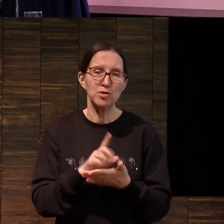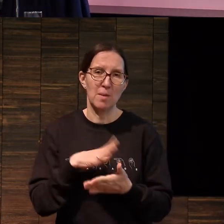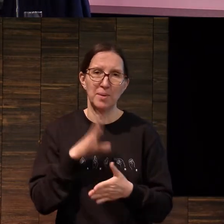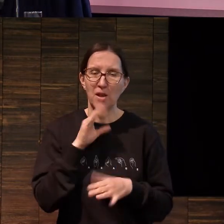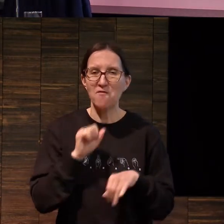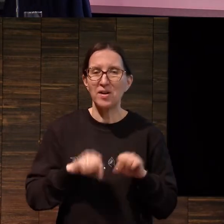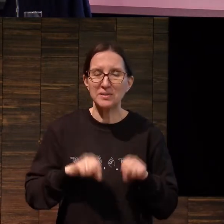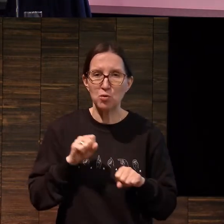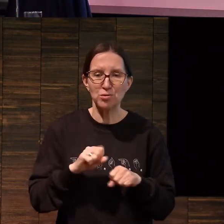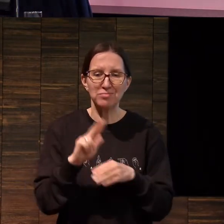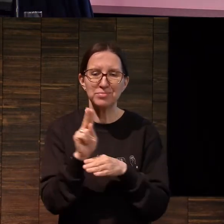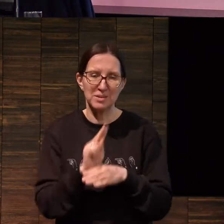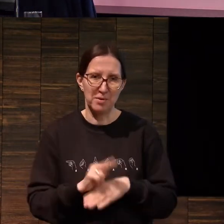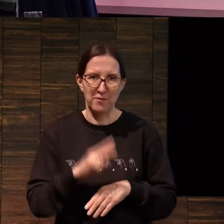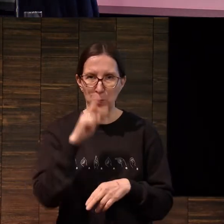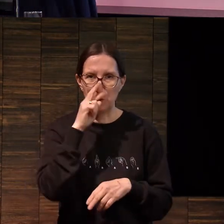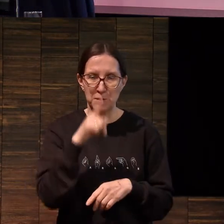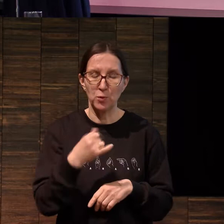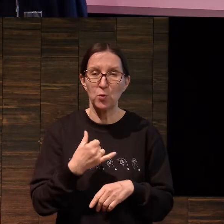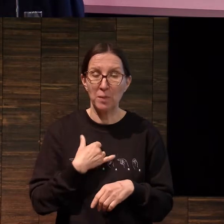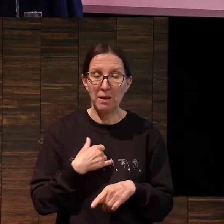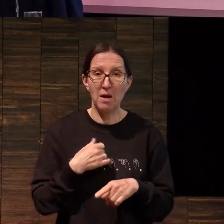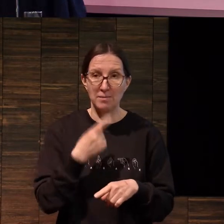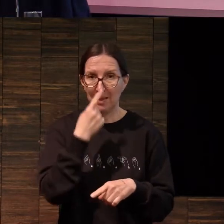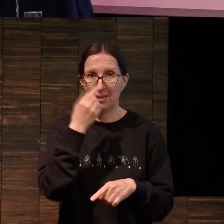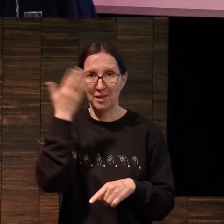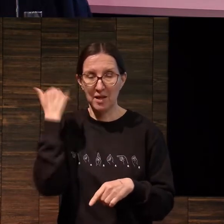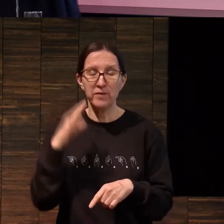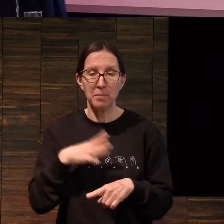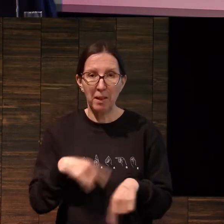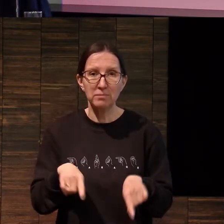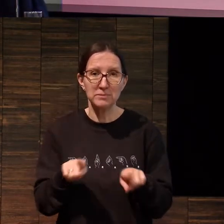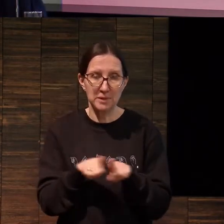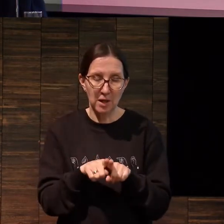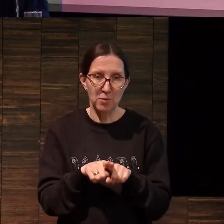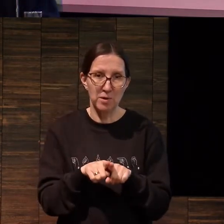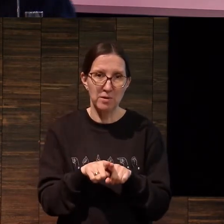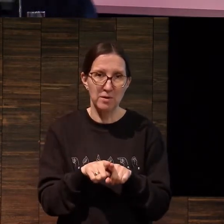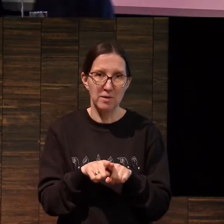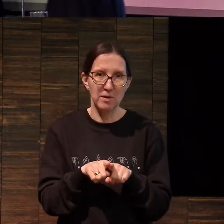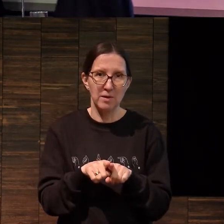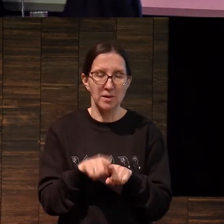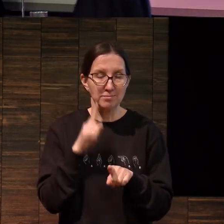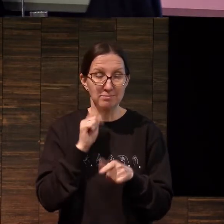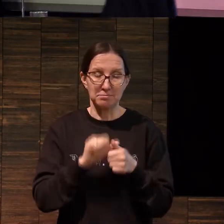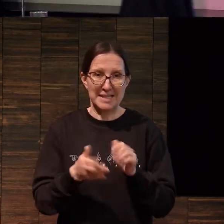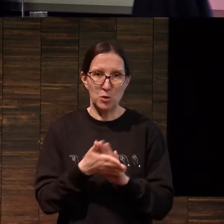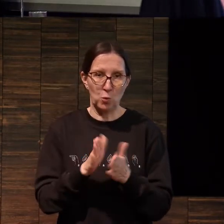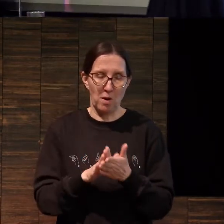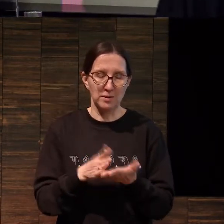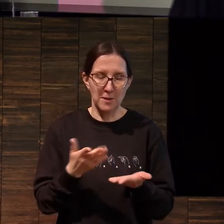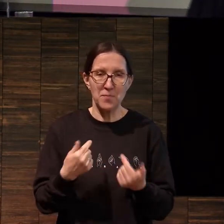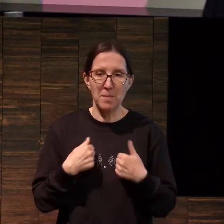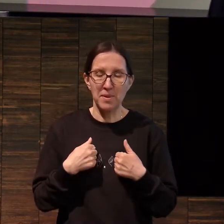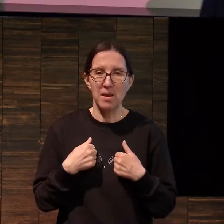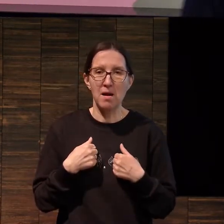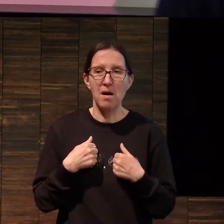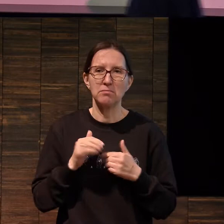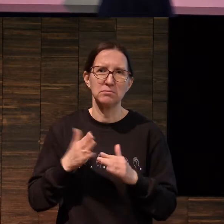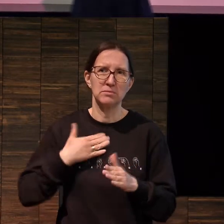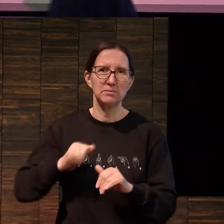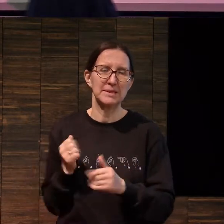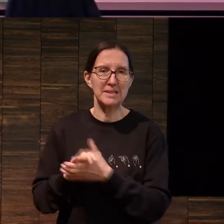before, people also have to have a chance to correct the mistakes they're making. I have recently had